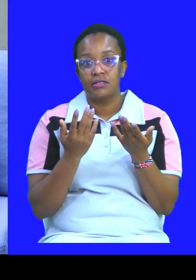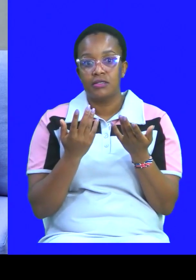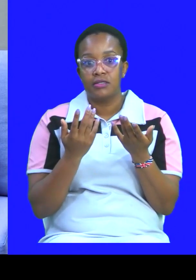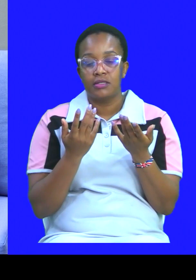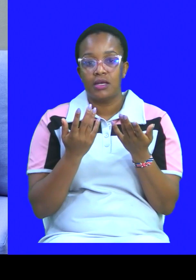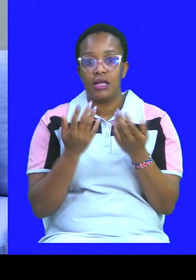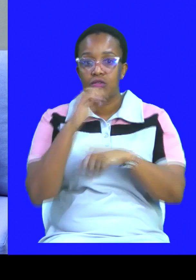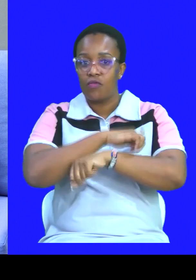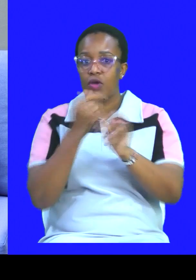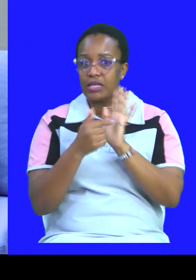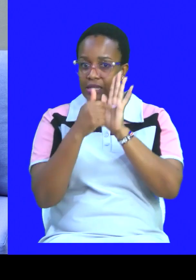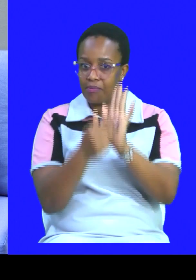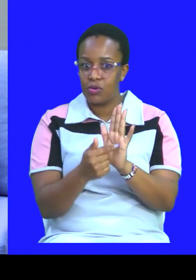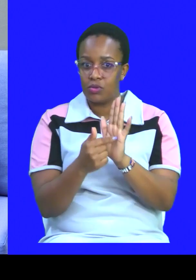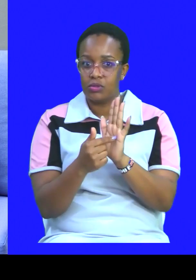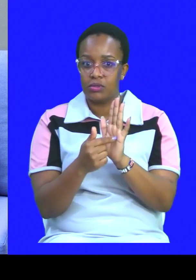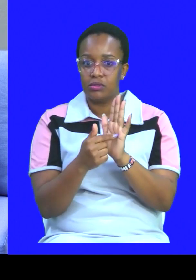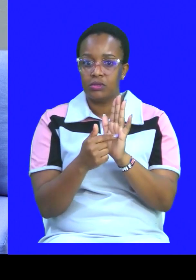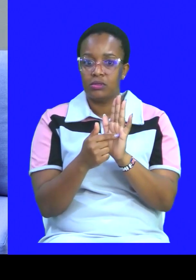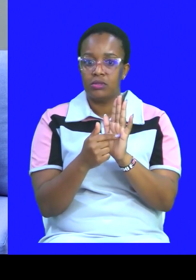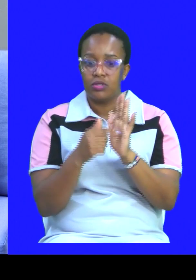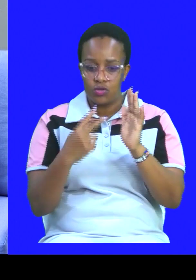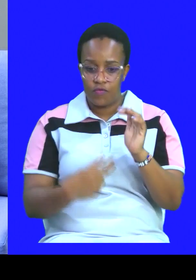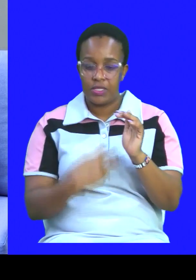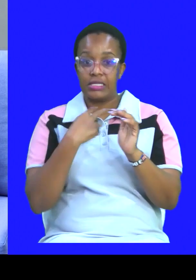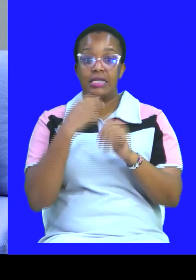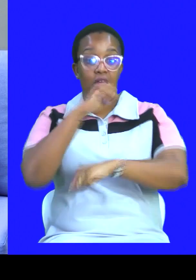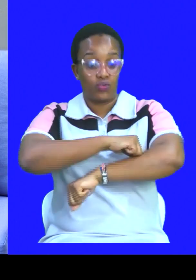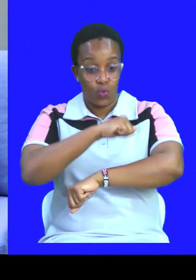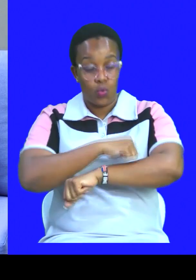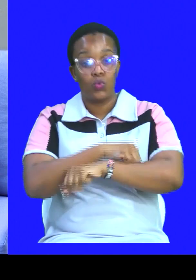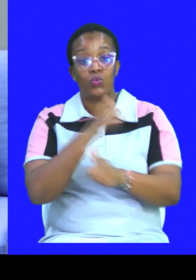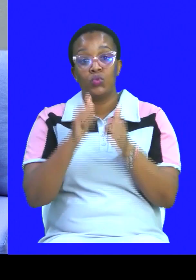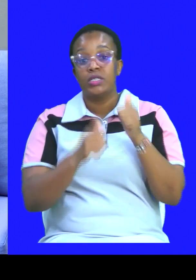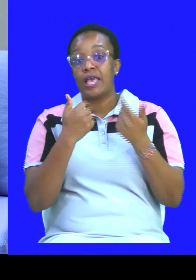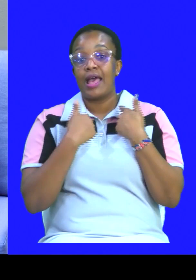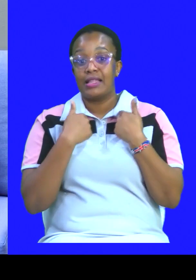for example, you visit every school that has this special